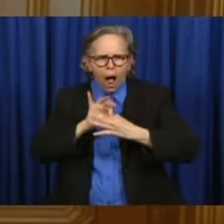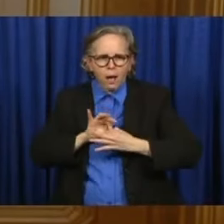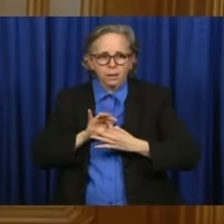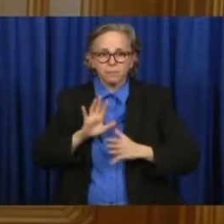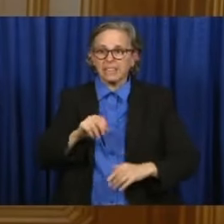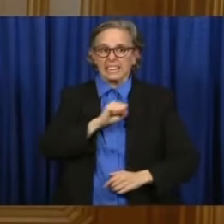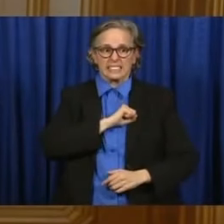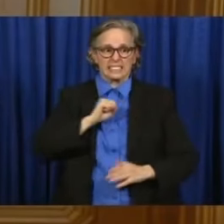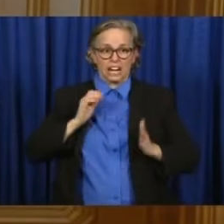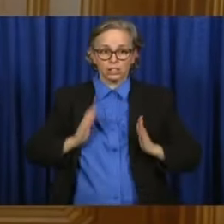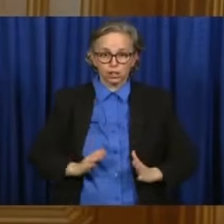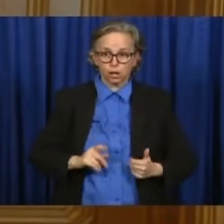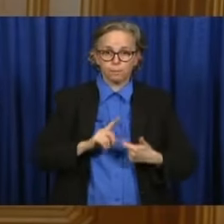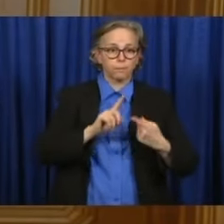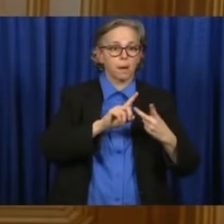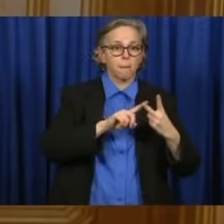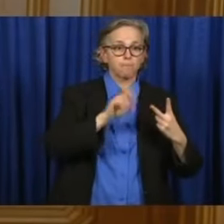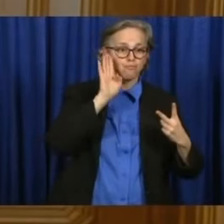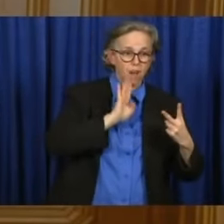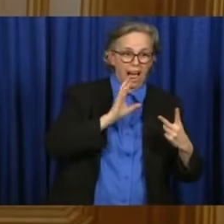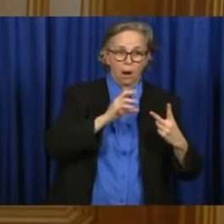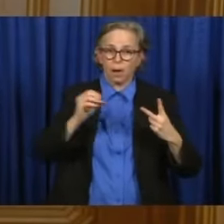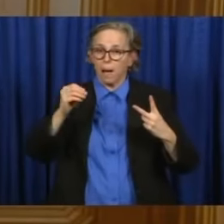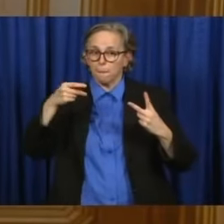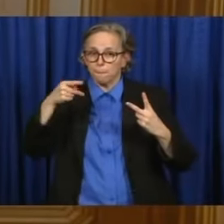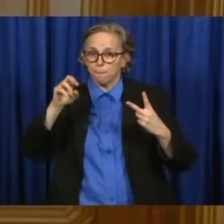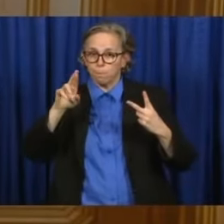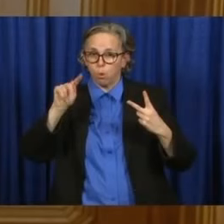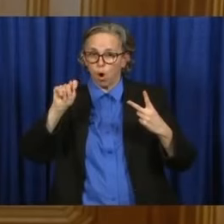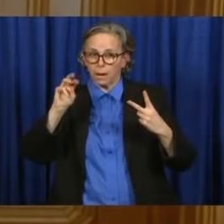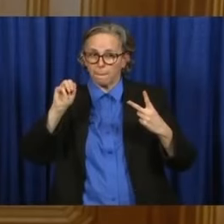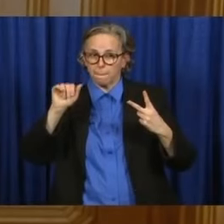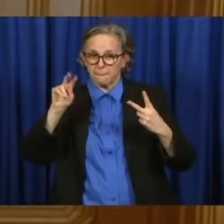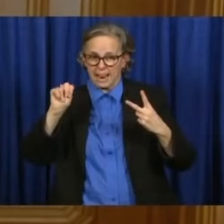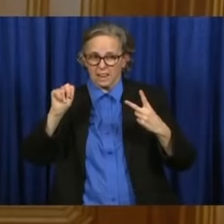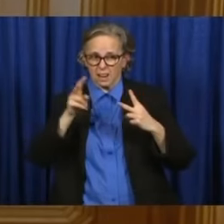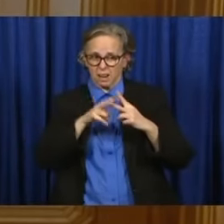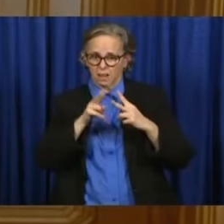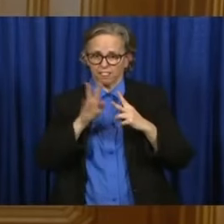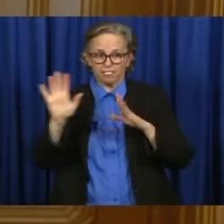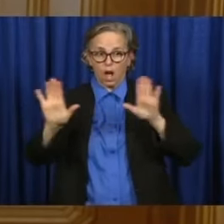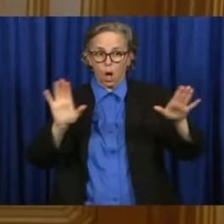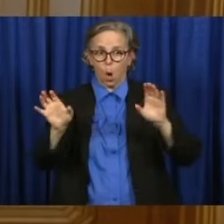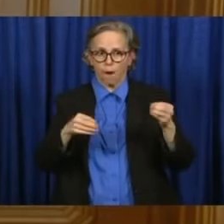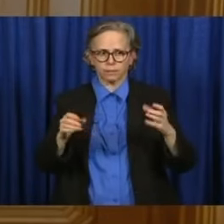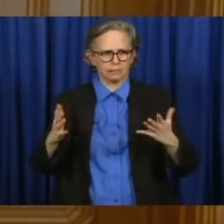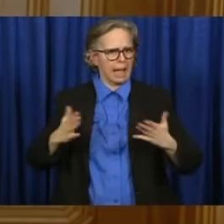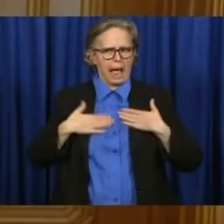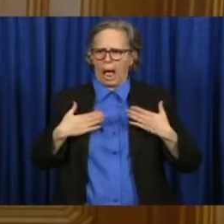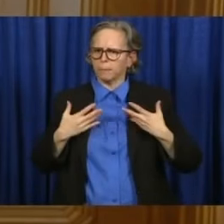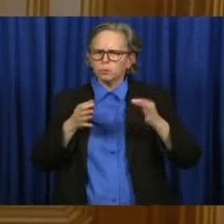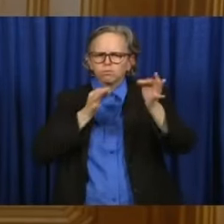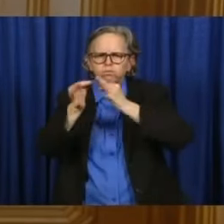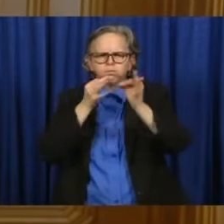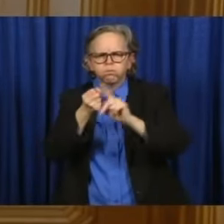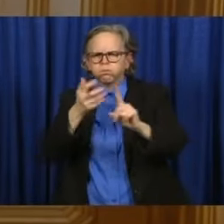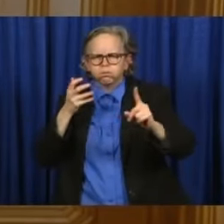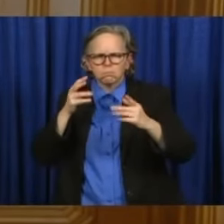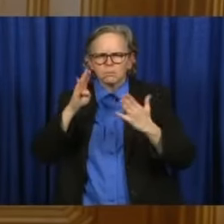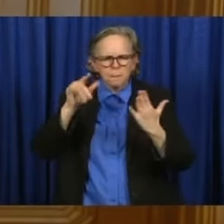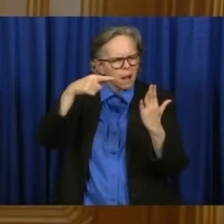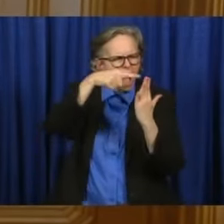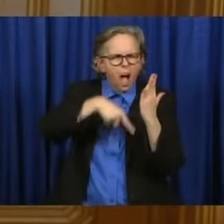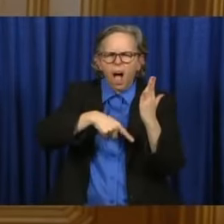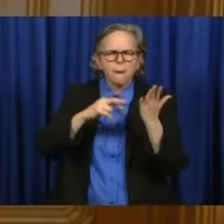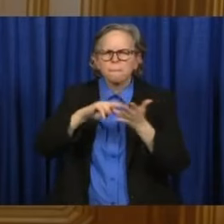your congressman's office, they all will be happy to help you with that bill and to understand if